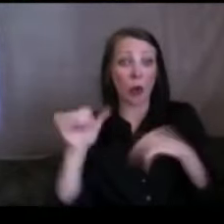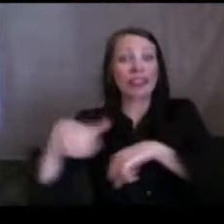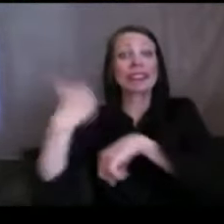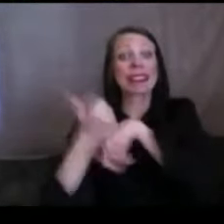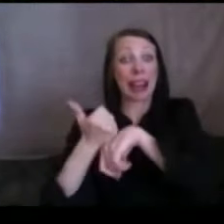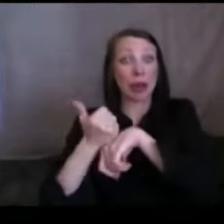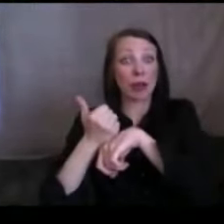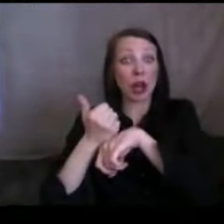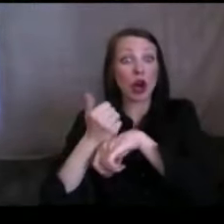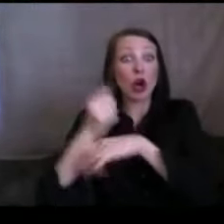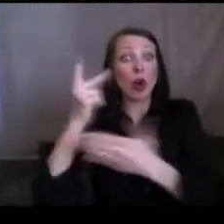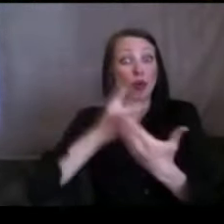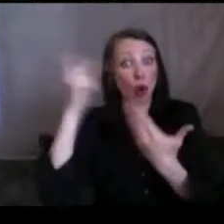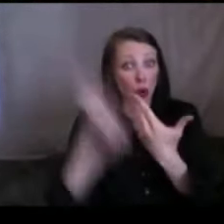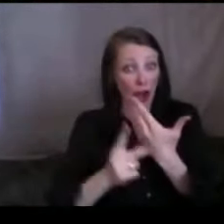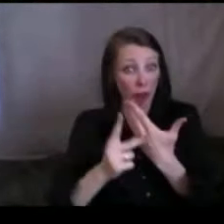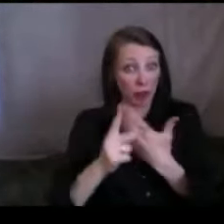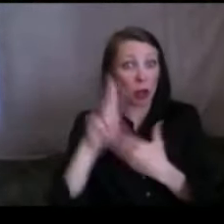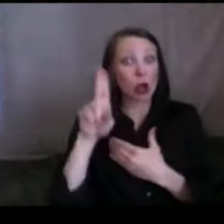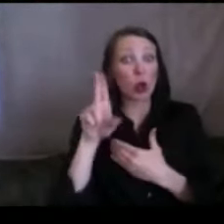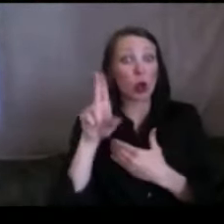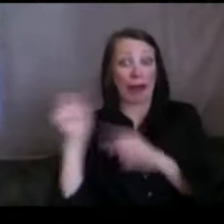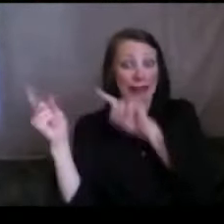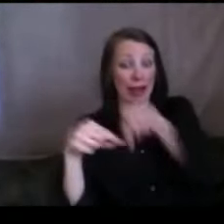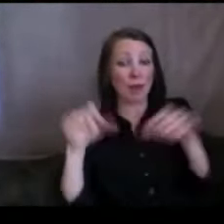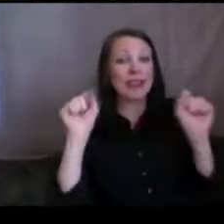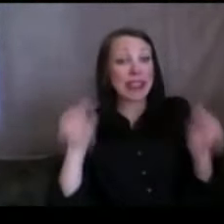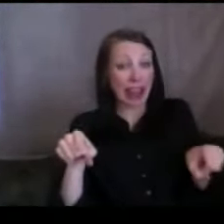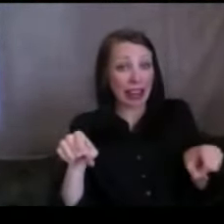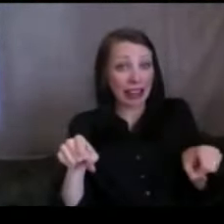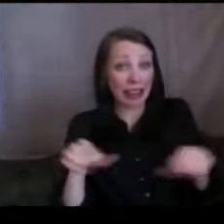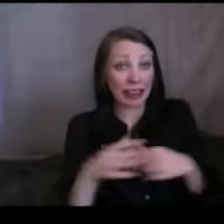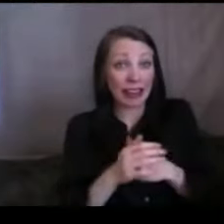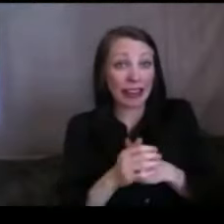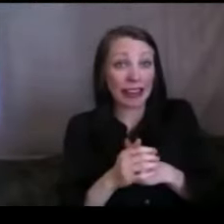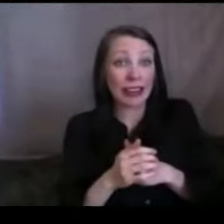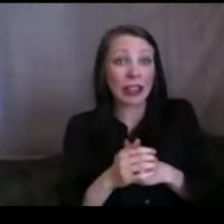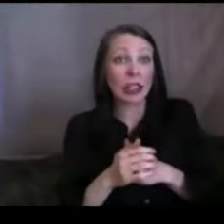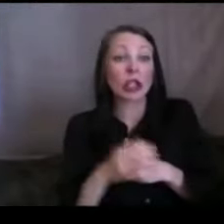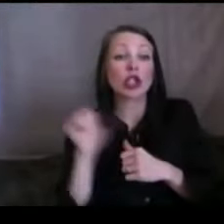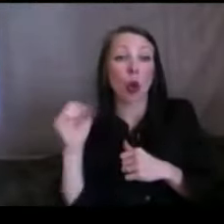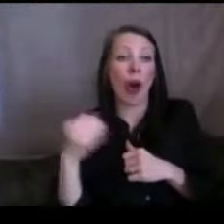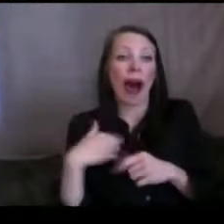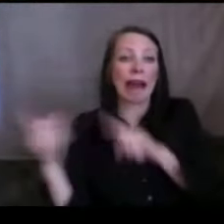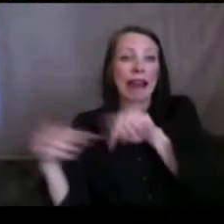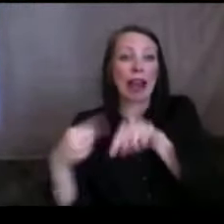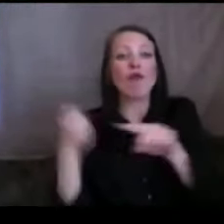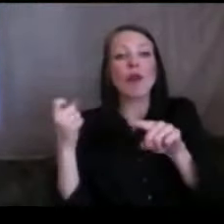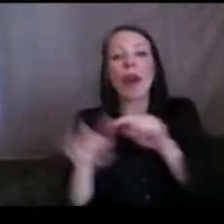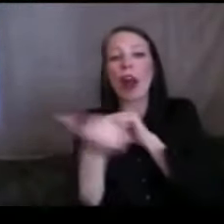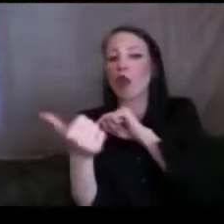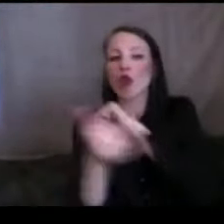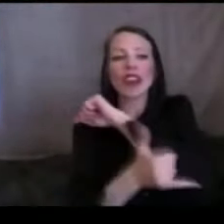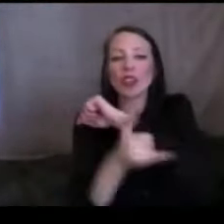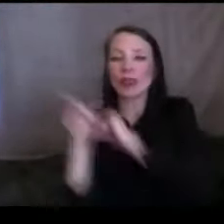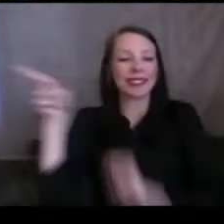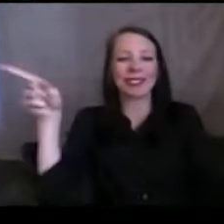here. But when I came over here, at that time I have a fiance in my country too. So I don't have